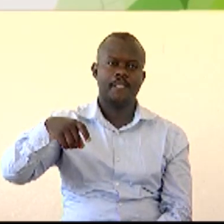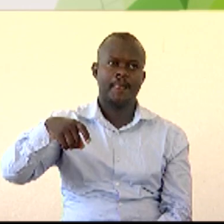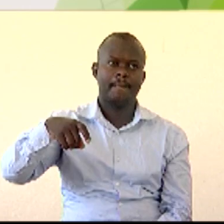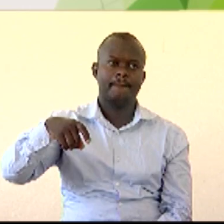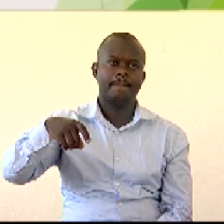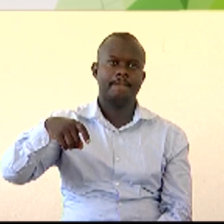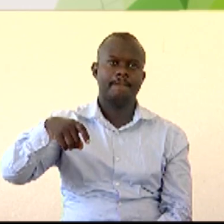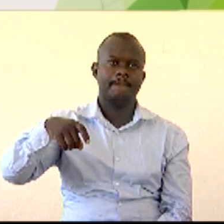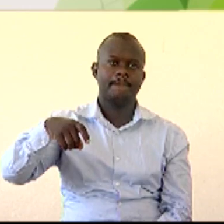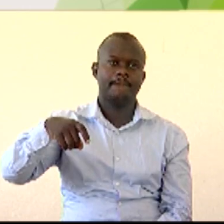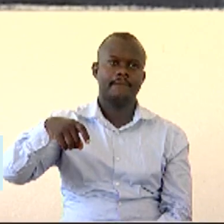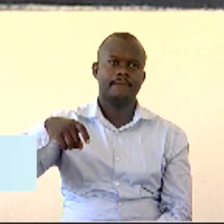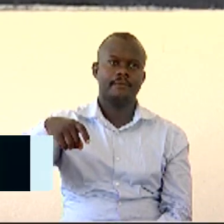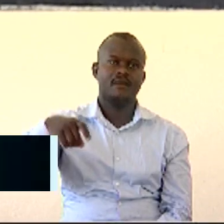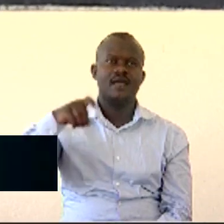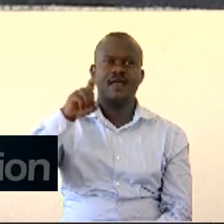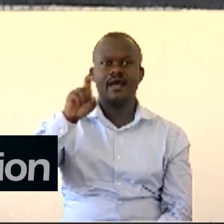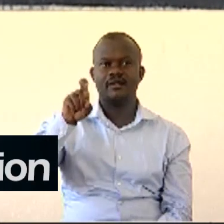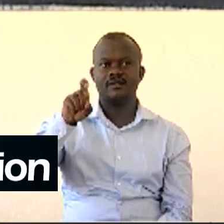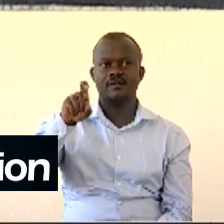this will be X